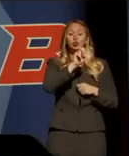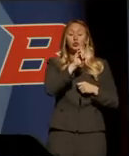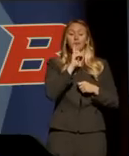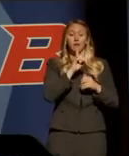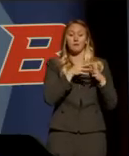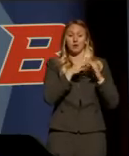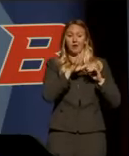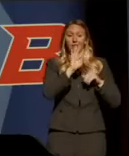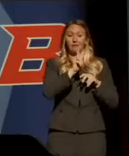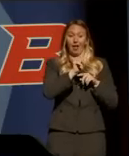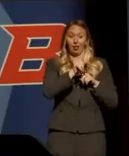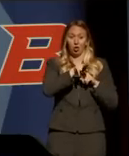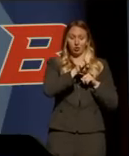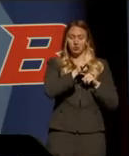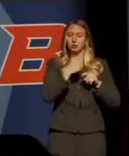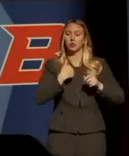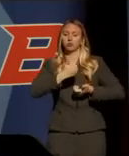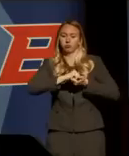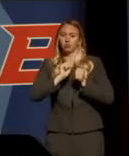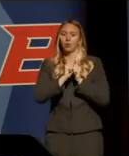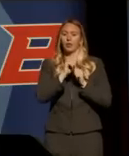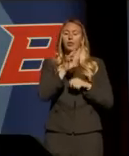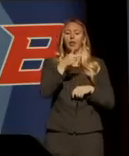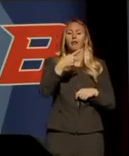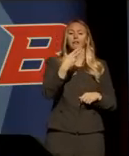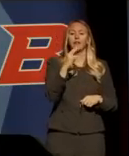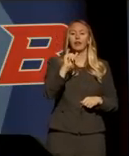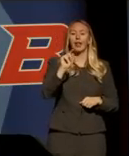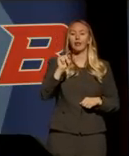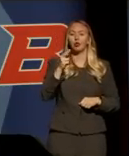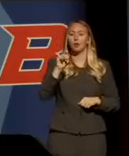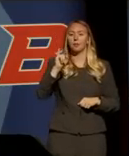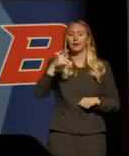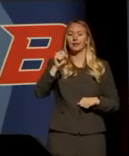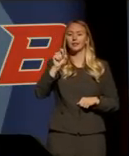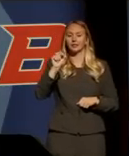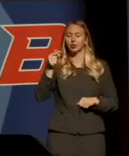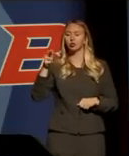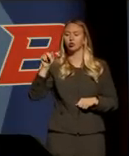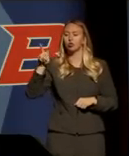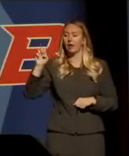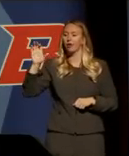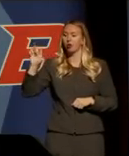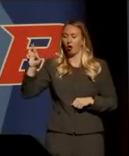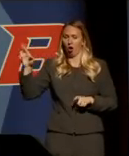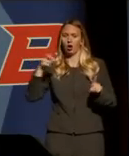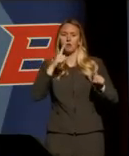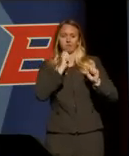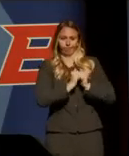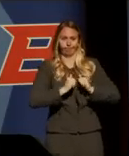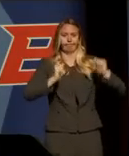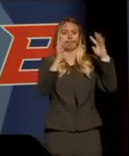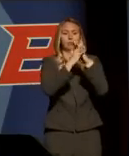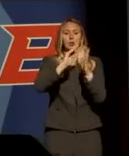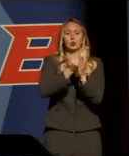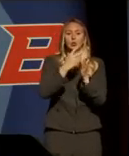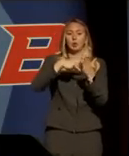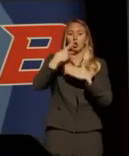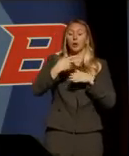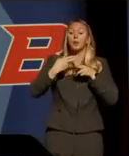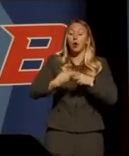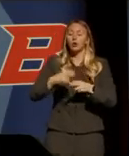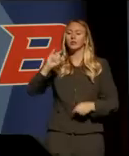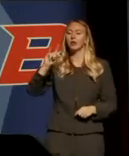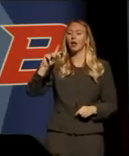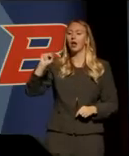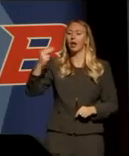with philanthropist Greg Carr a program called Idaho Listens. There's a